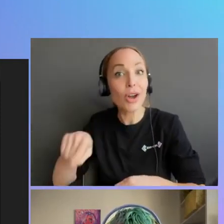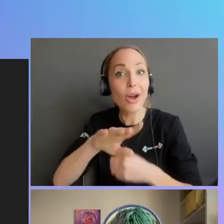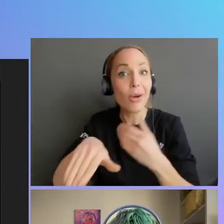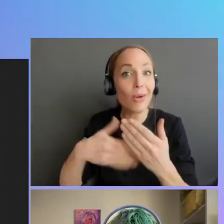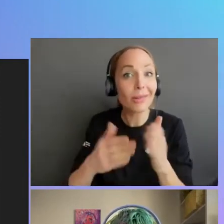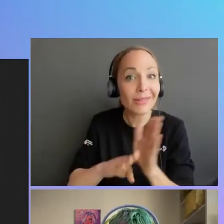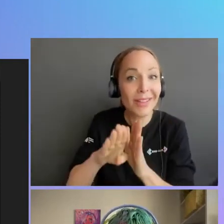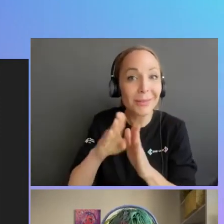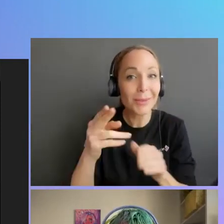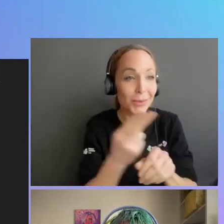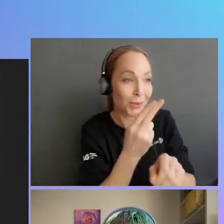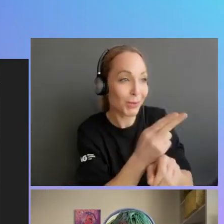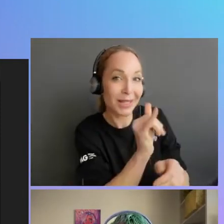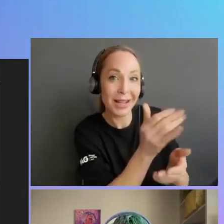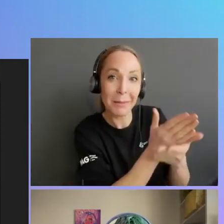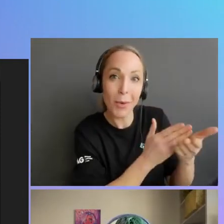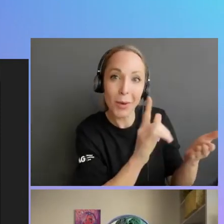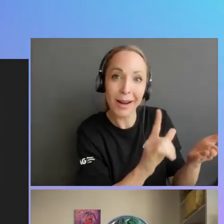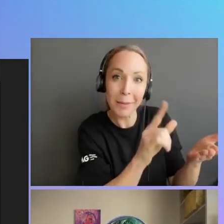way.